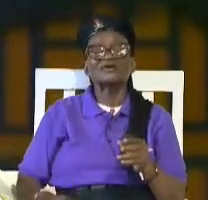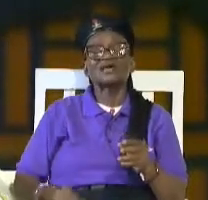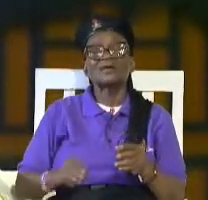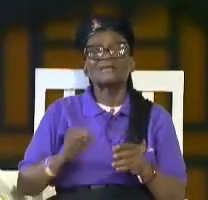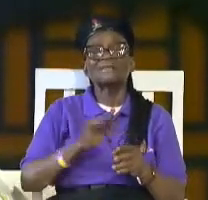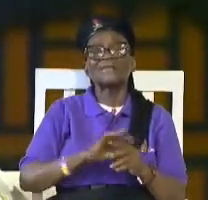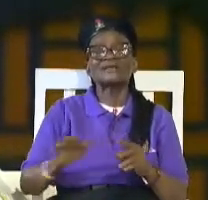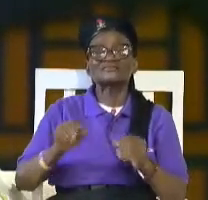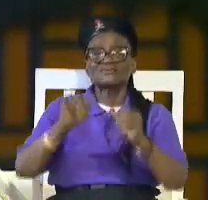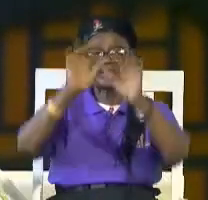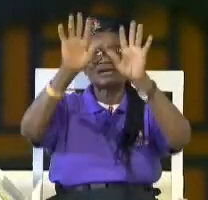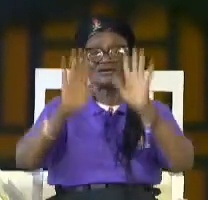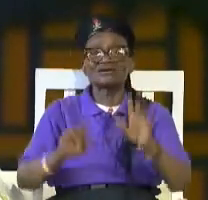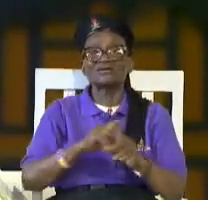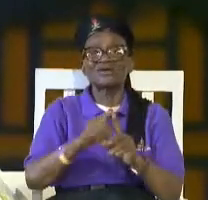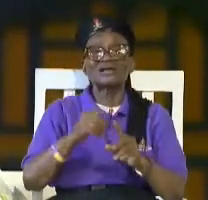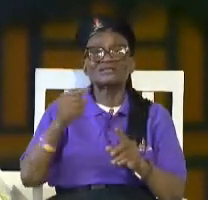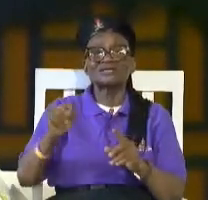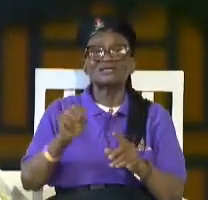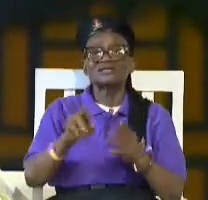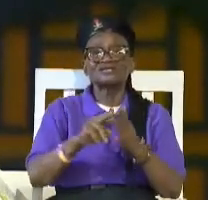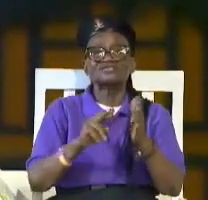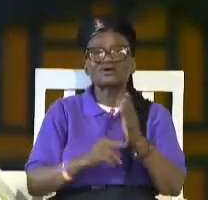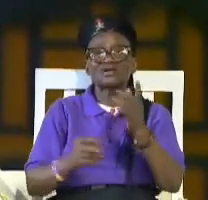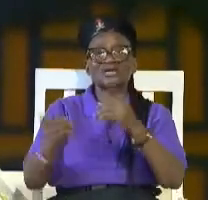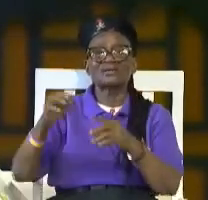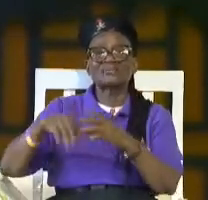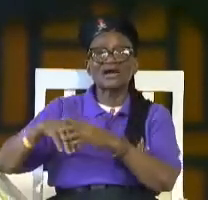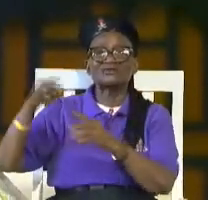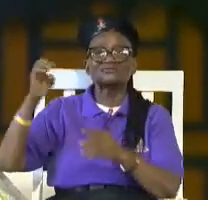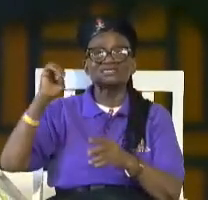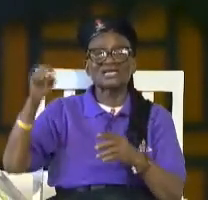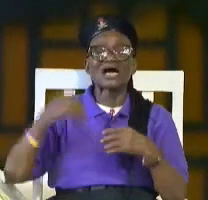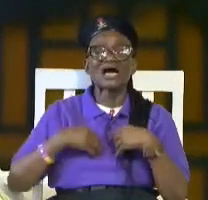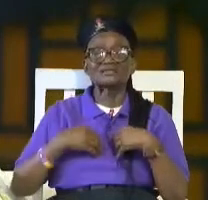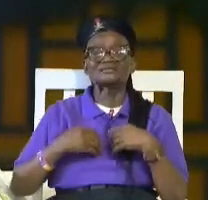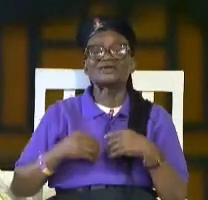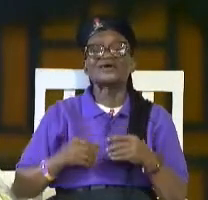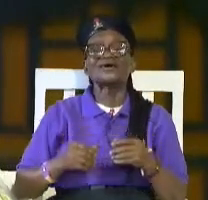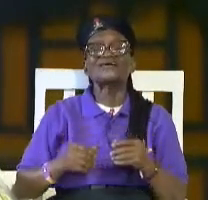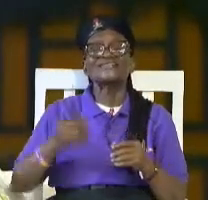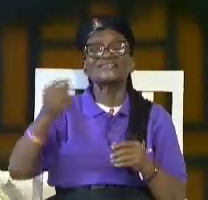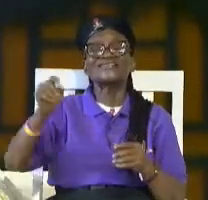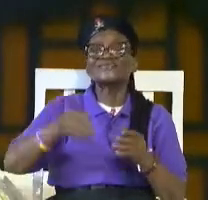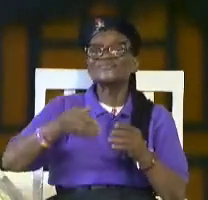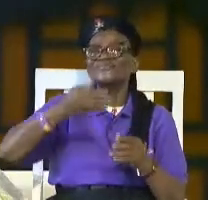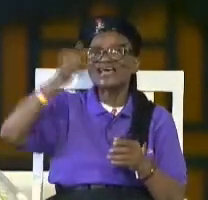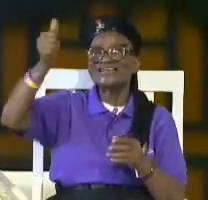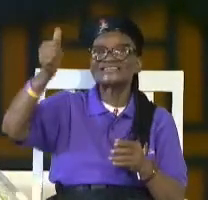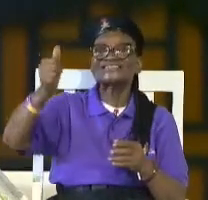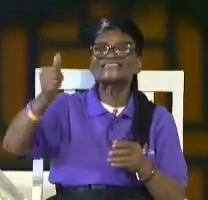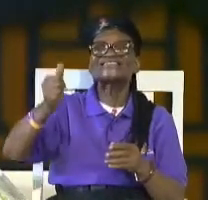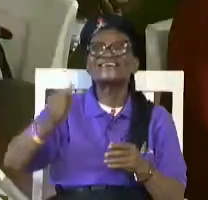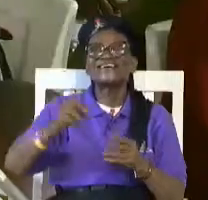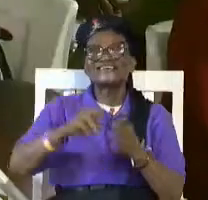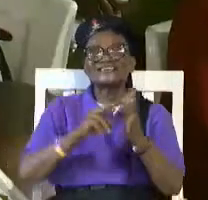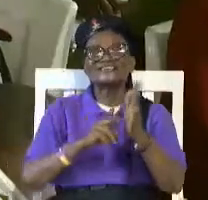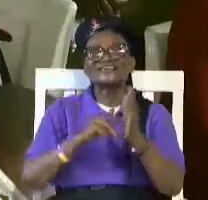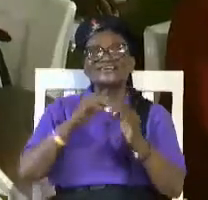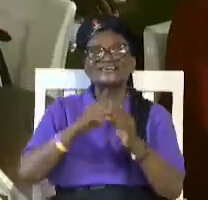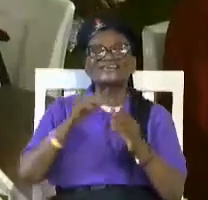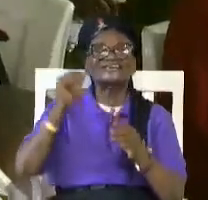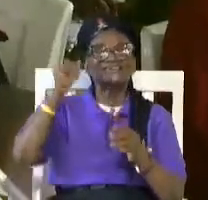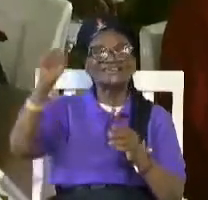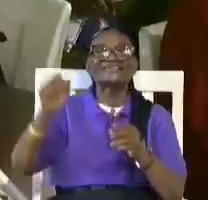miraculously, when the results came out, he had one of the best results in his class. Hallelujah!